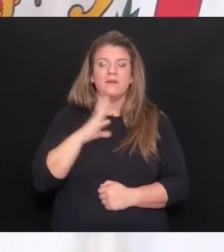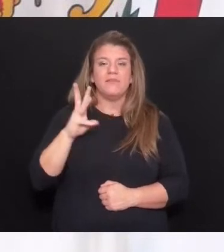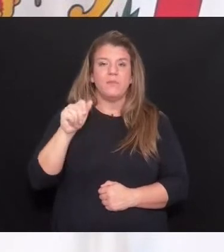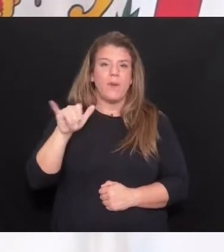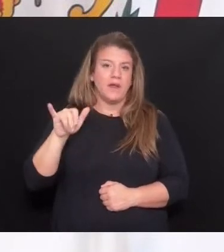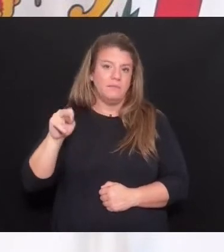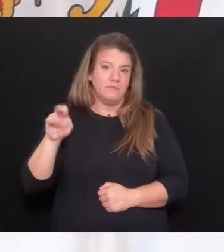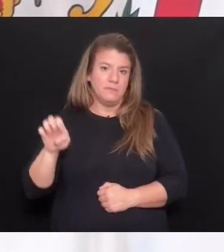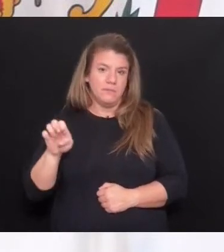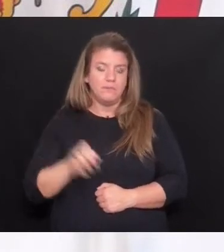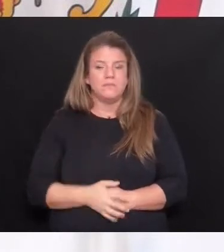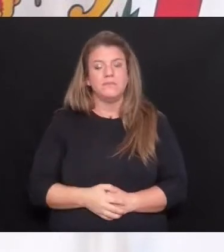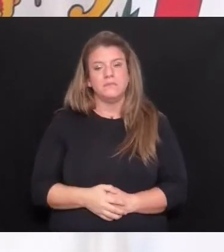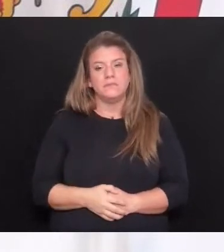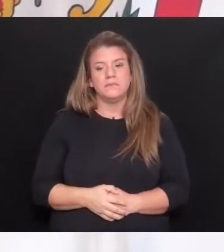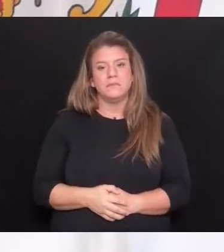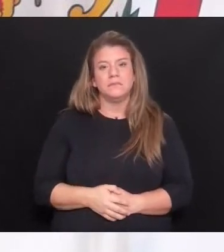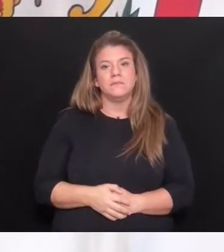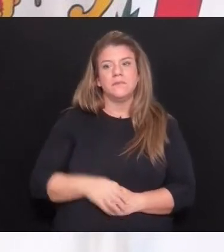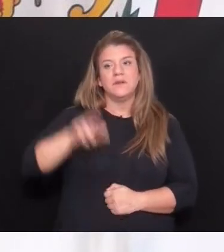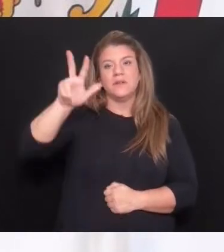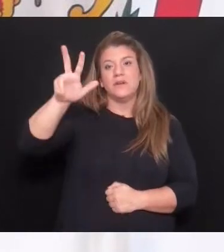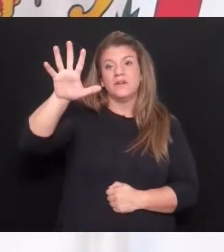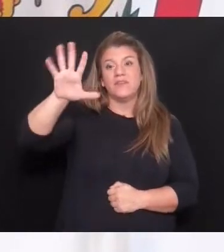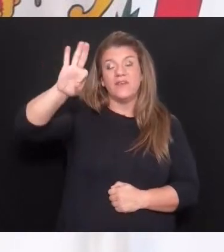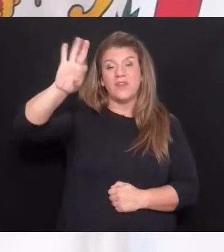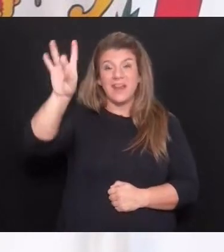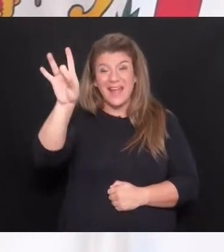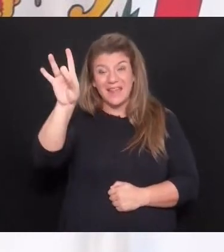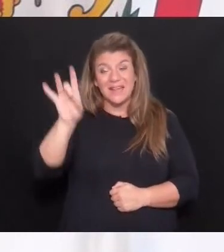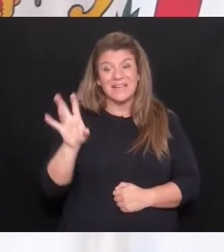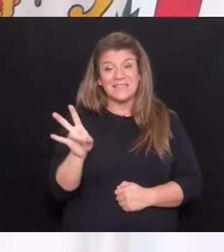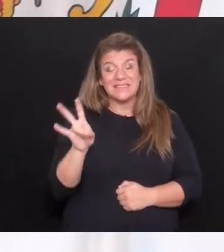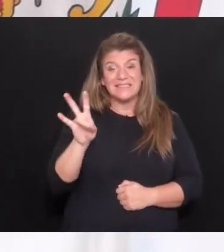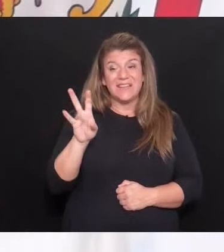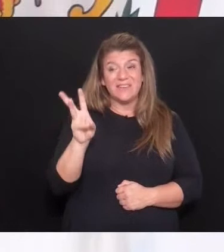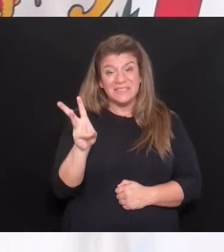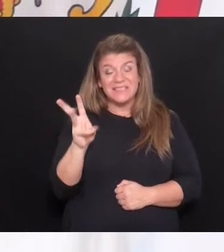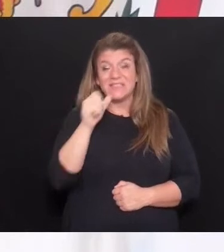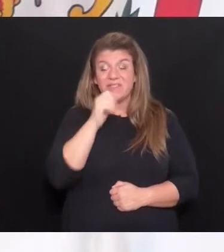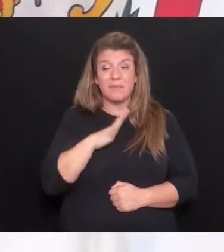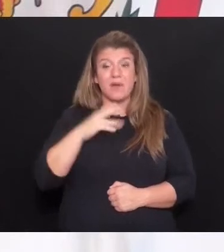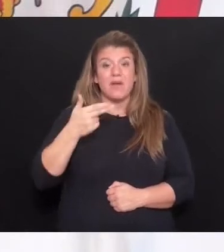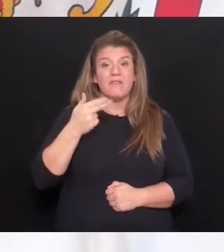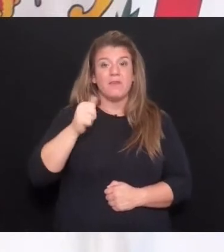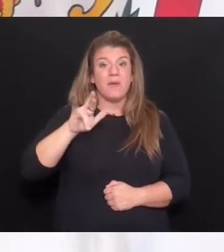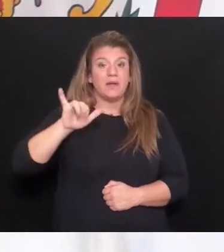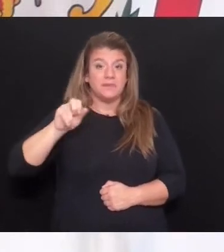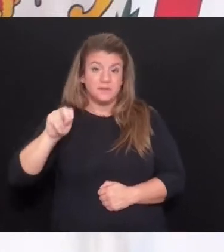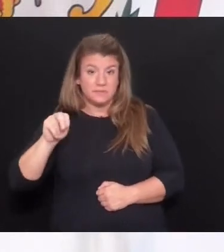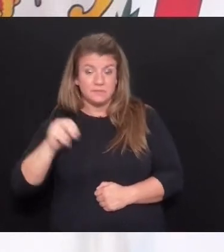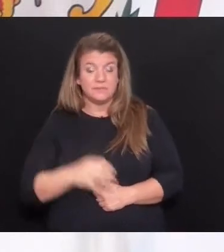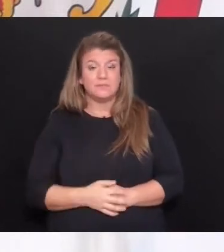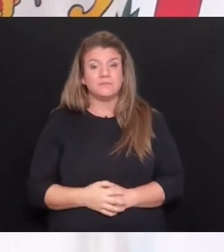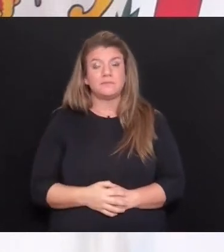Wayne County. The 3,598th death, a 76-year-old female from Harrison County.